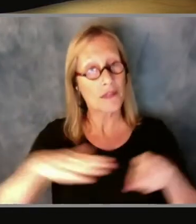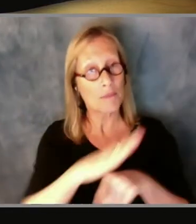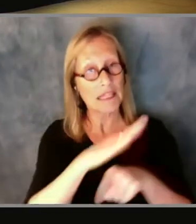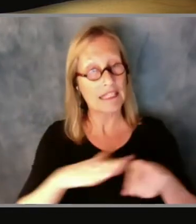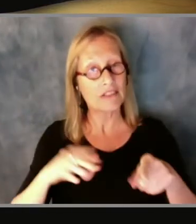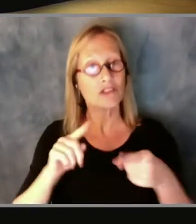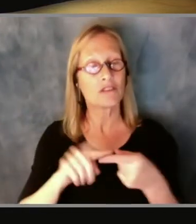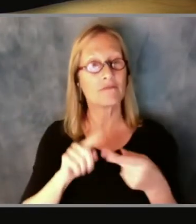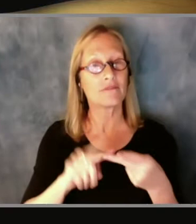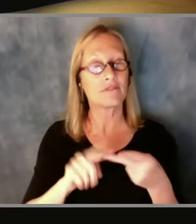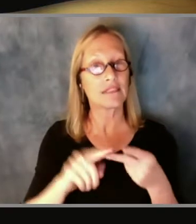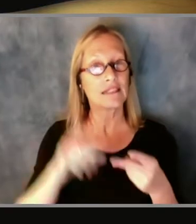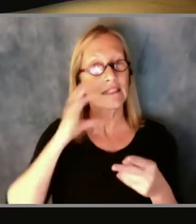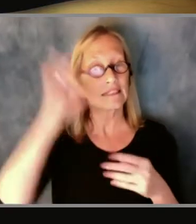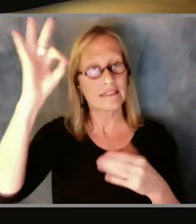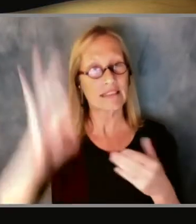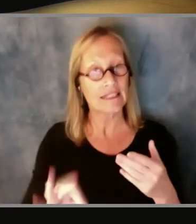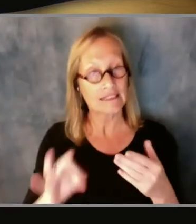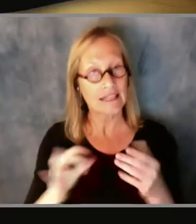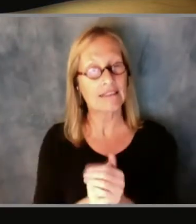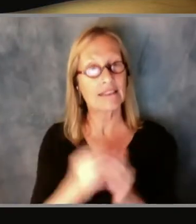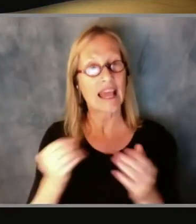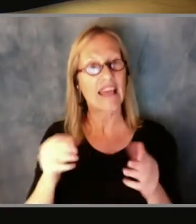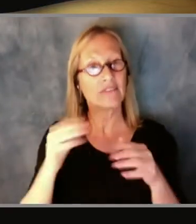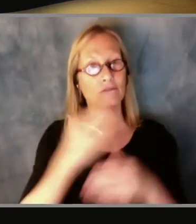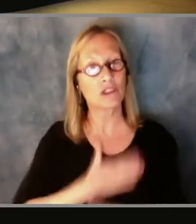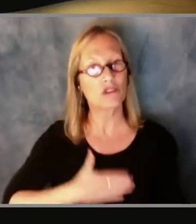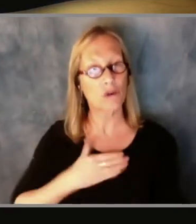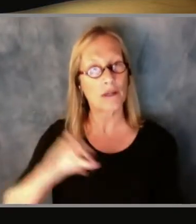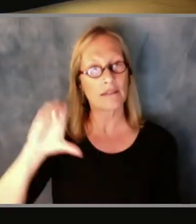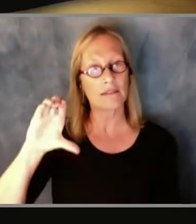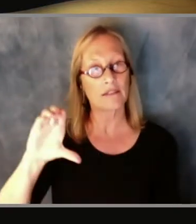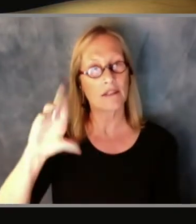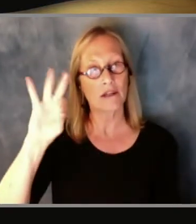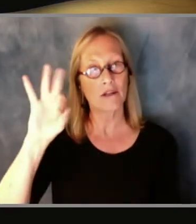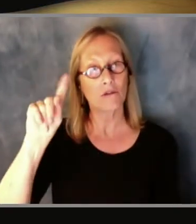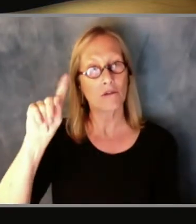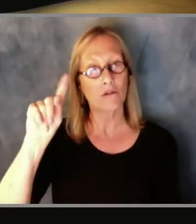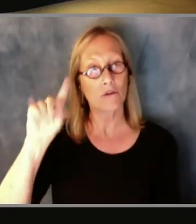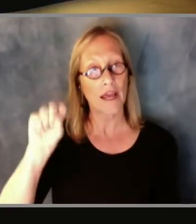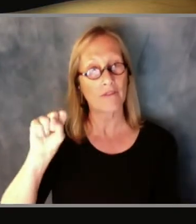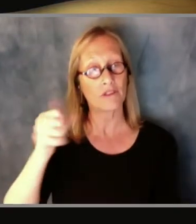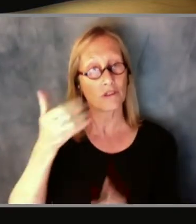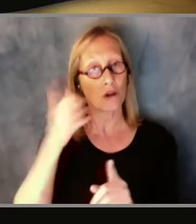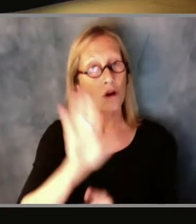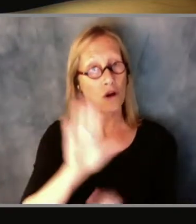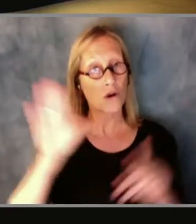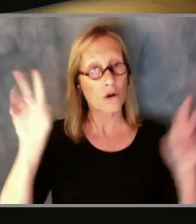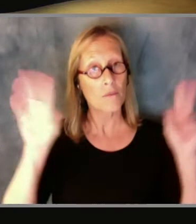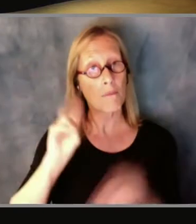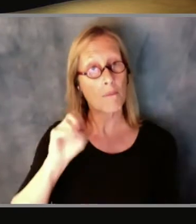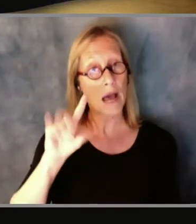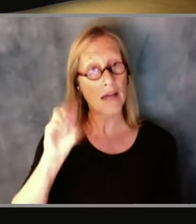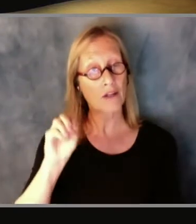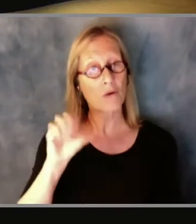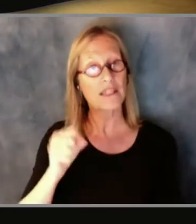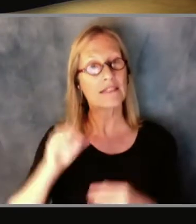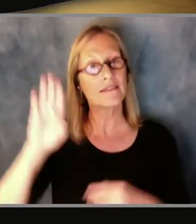crafting. Her motto is Be Aloha. Thank you.